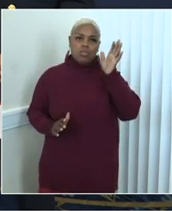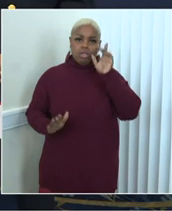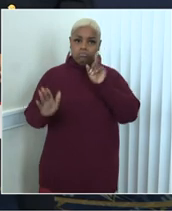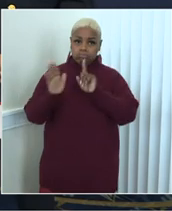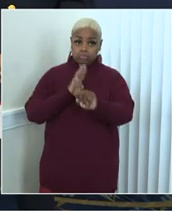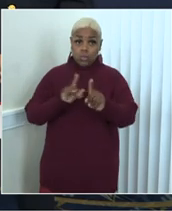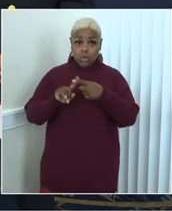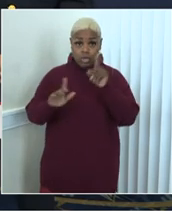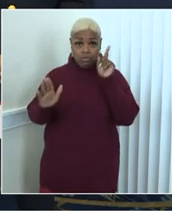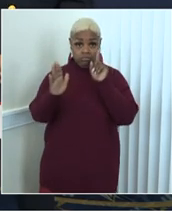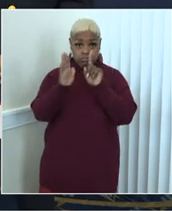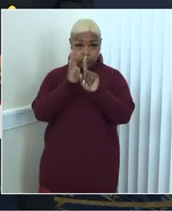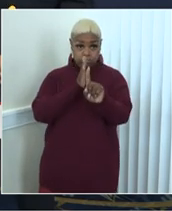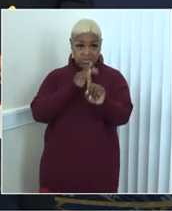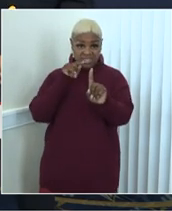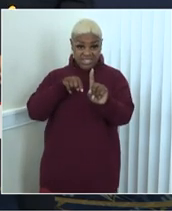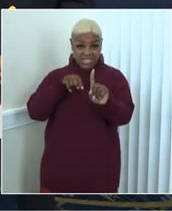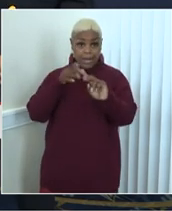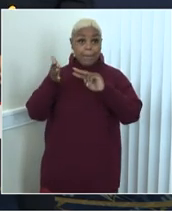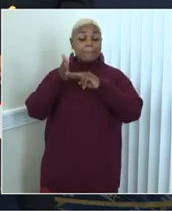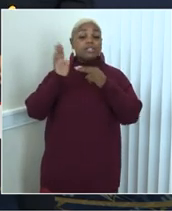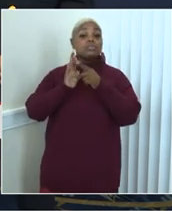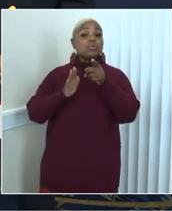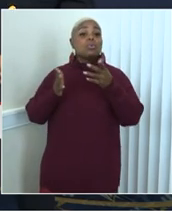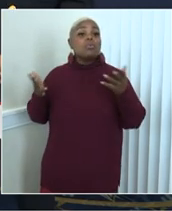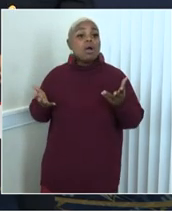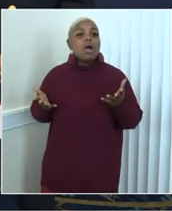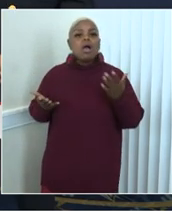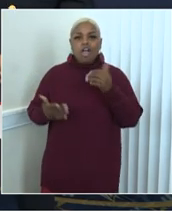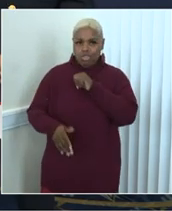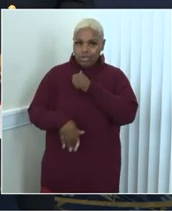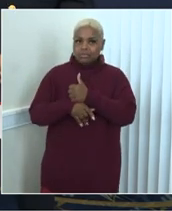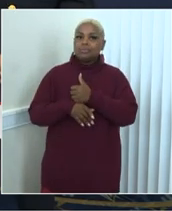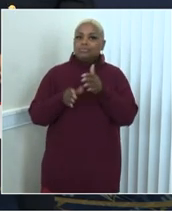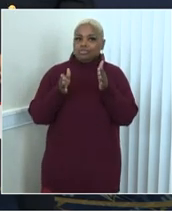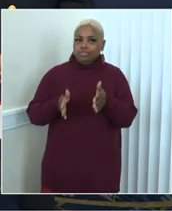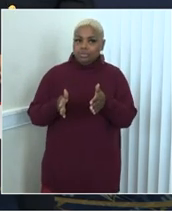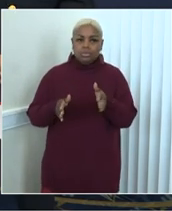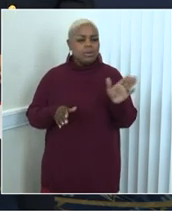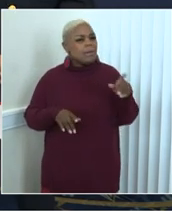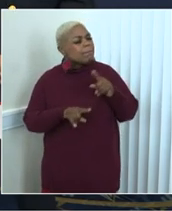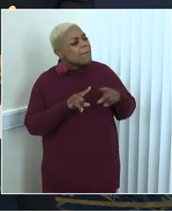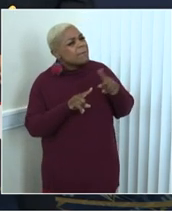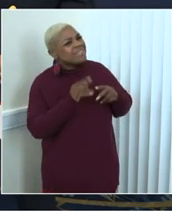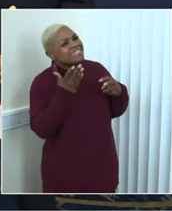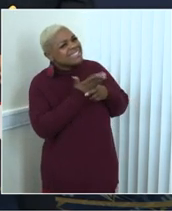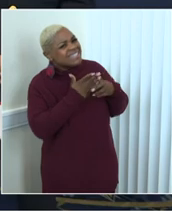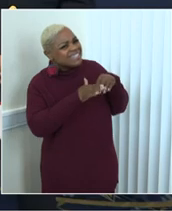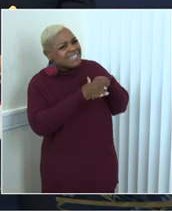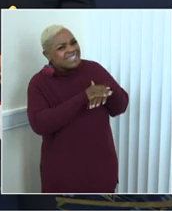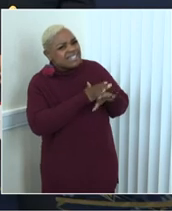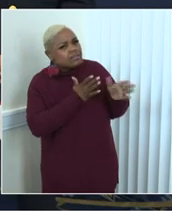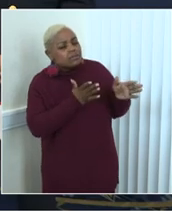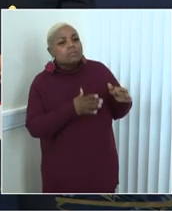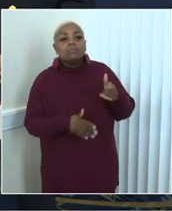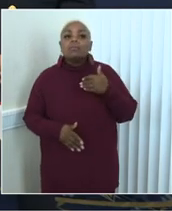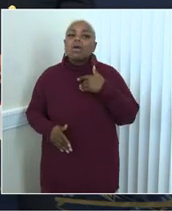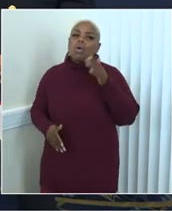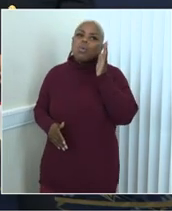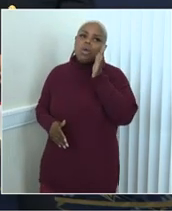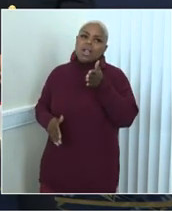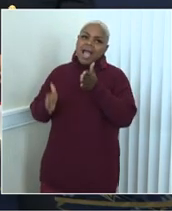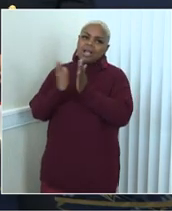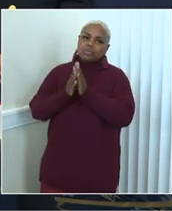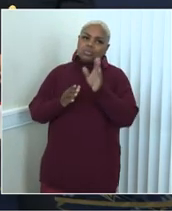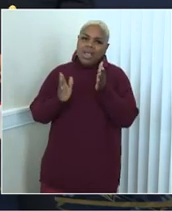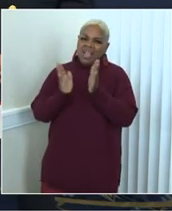mags, you're now authorized. Okay, but do you have to have a ticket to get in? I mean, I know. I'm going to defer to the PIC on that. Okay, I think, and so then I